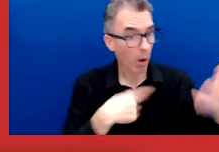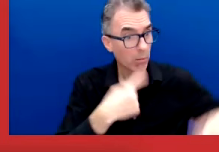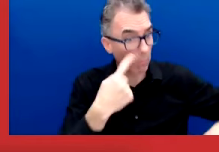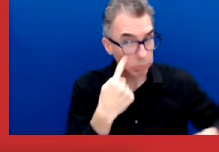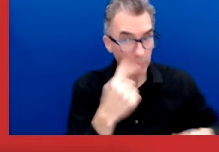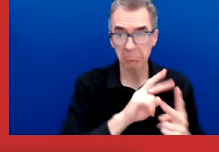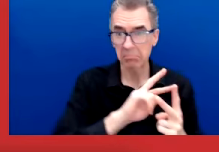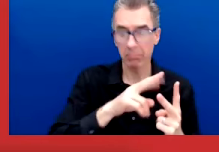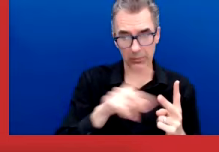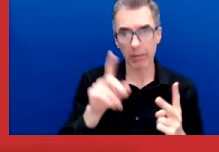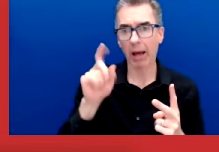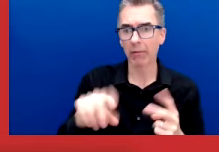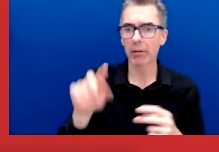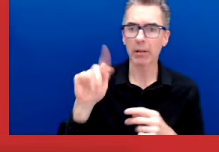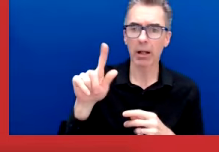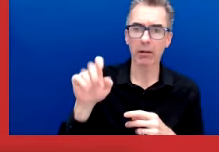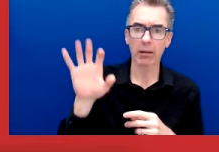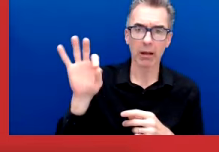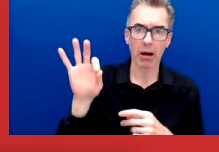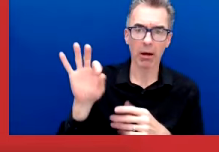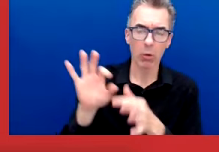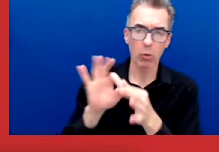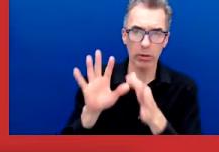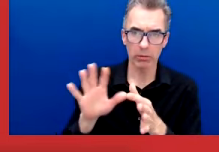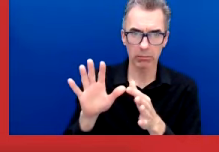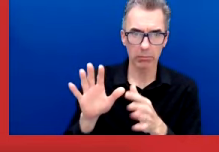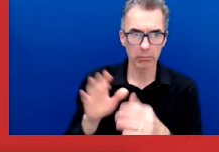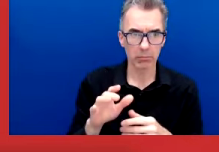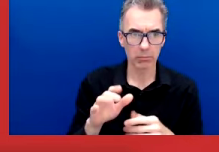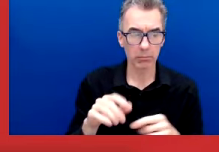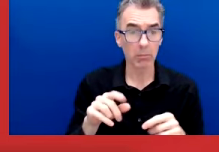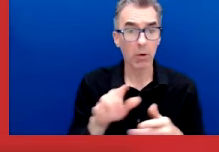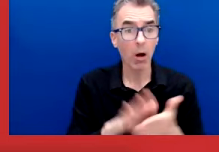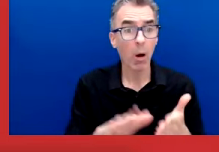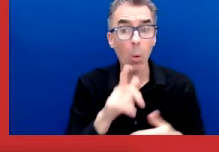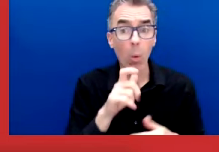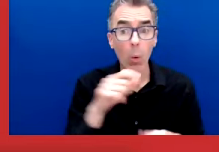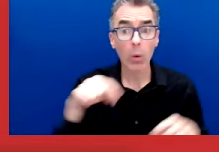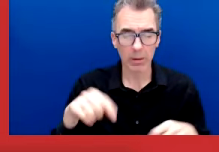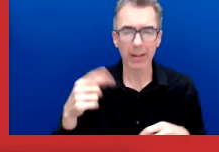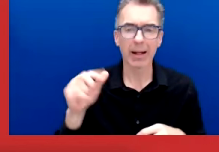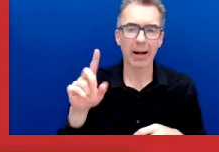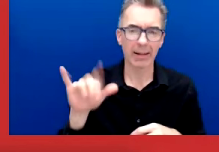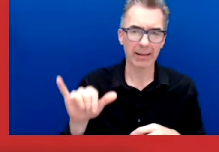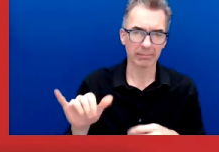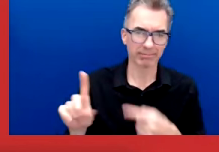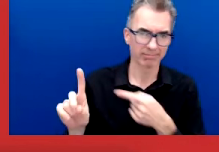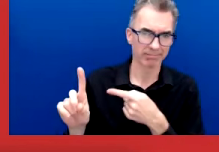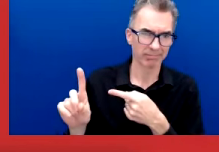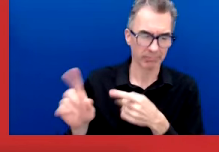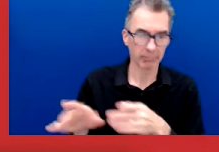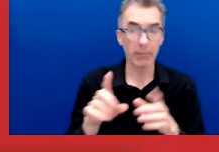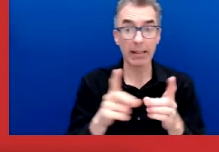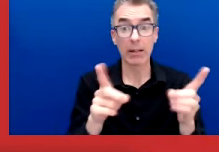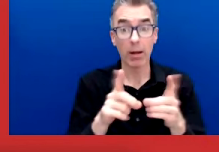coordinator. So at the college level, you have Gladys as the Title IX coordinator for students. And at the district